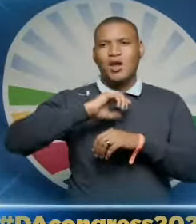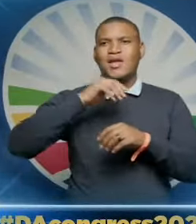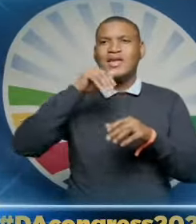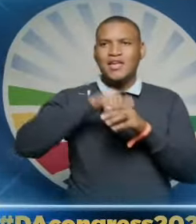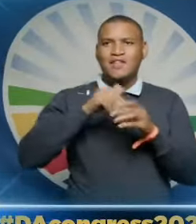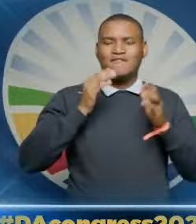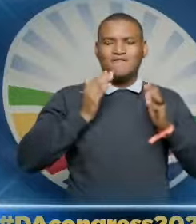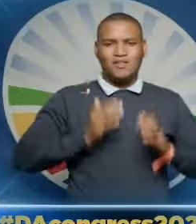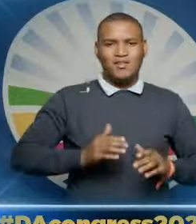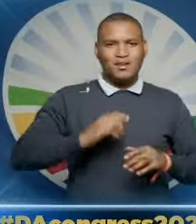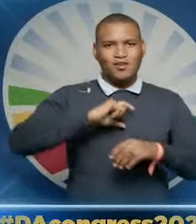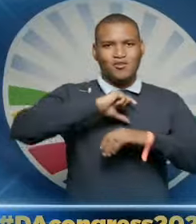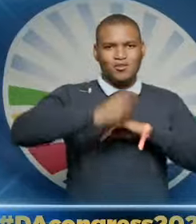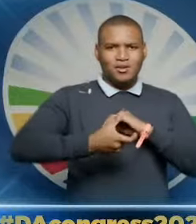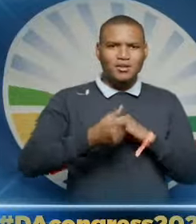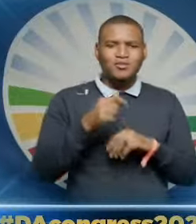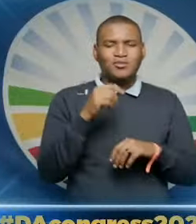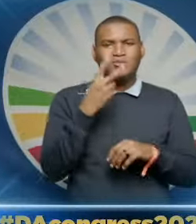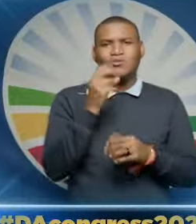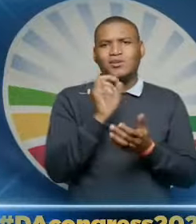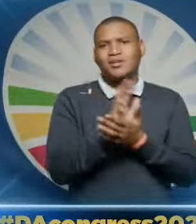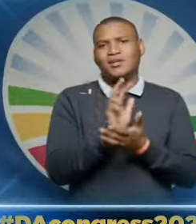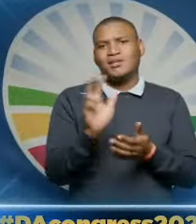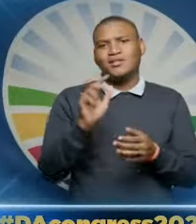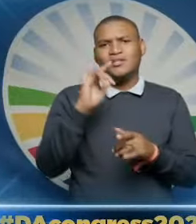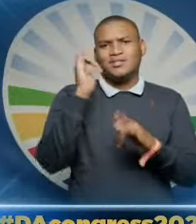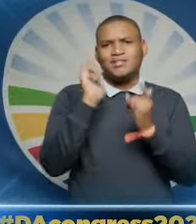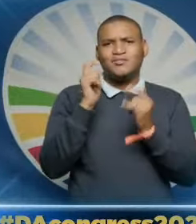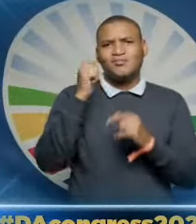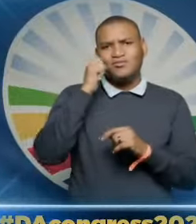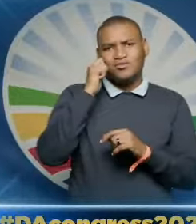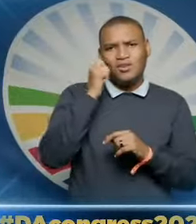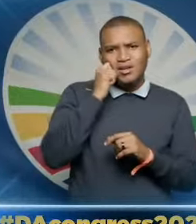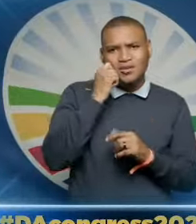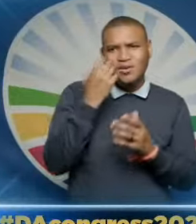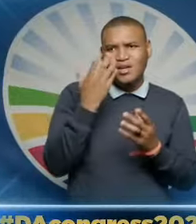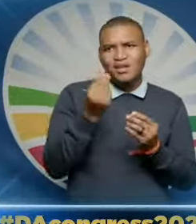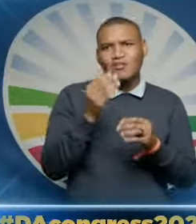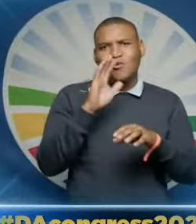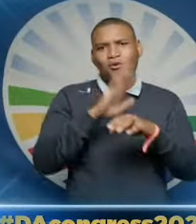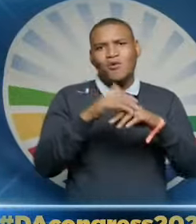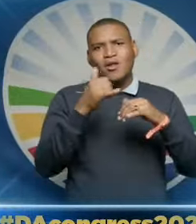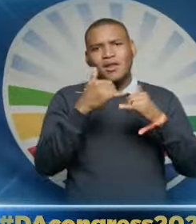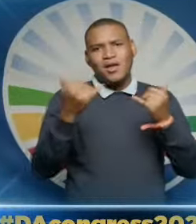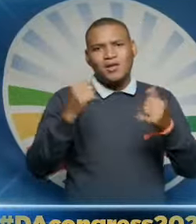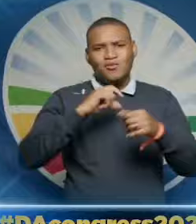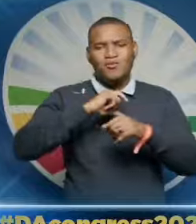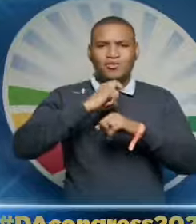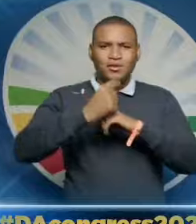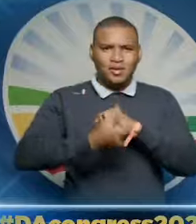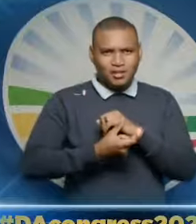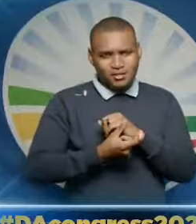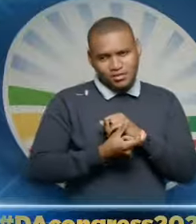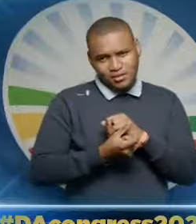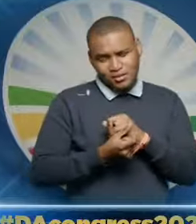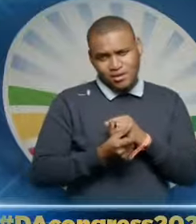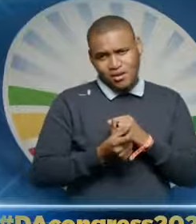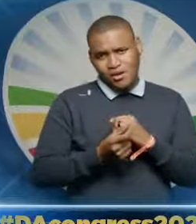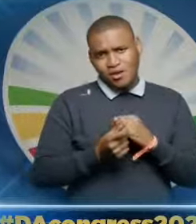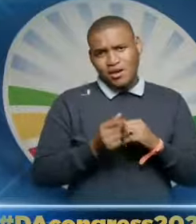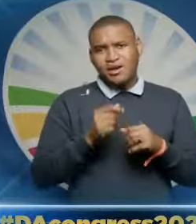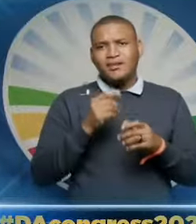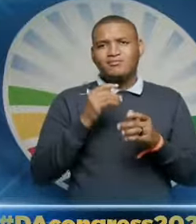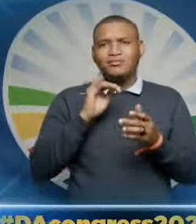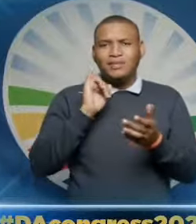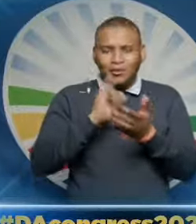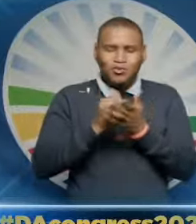in 2018 in the city of Tshwane, and in 2020 we had a virtual Congress as a result of the COVID pandemic. And so I